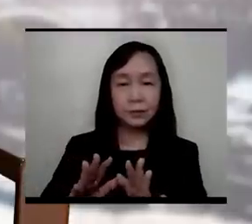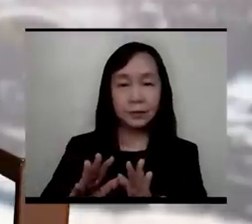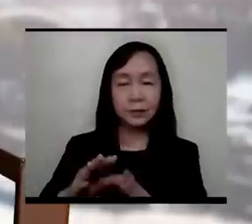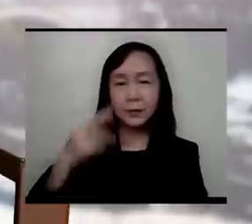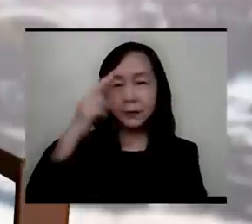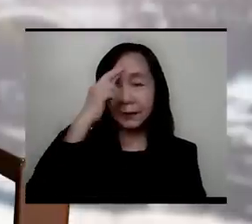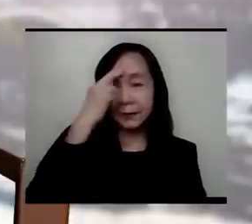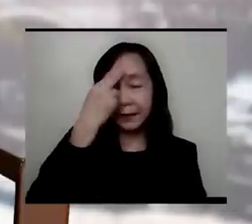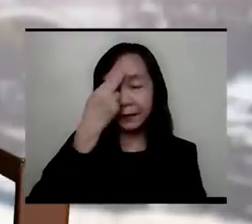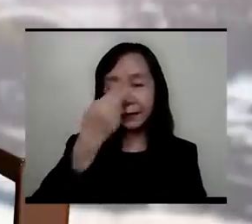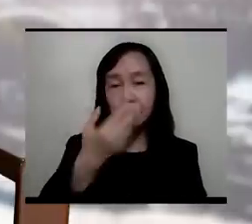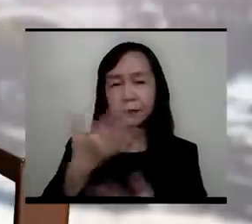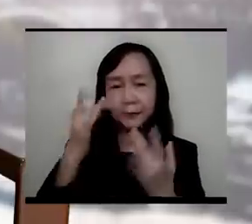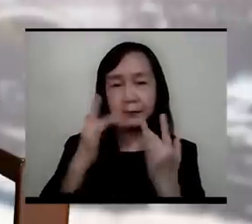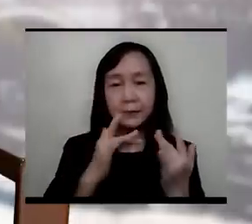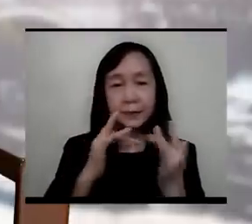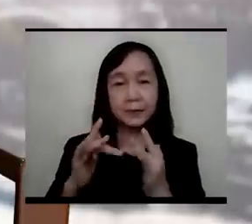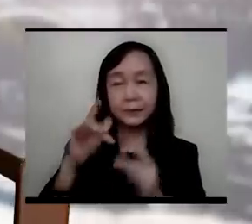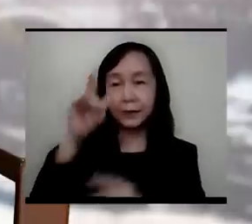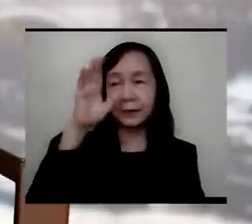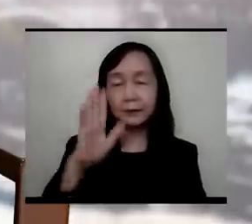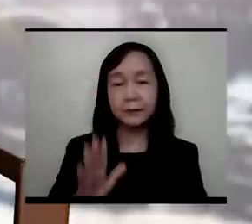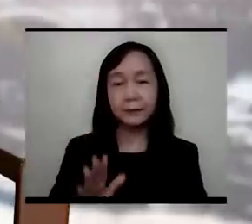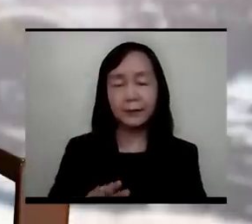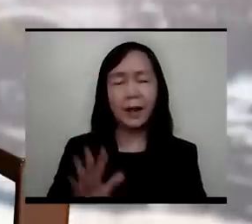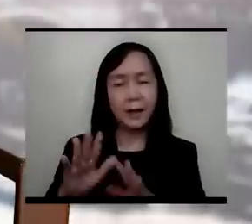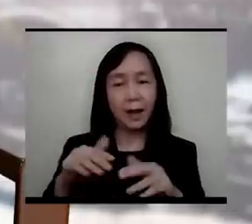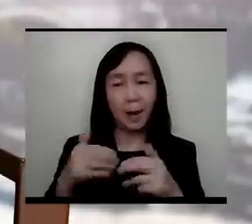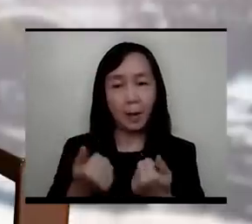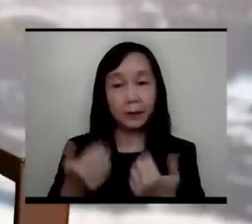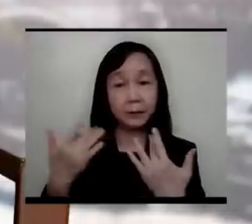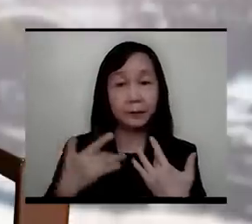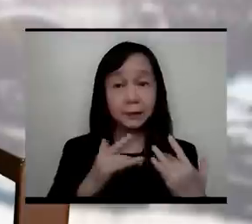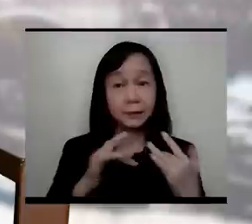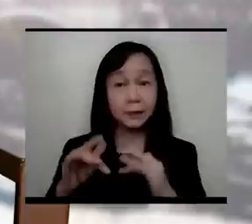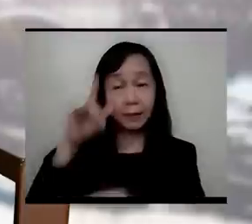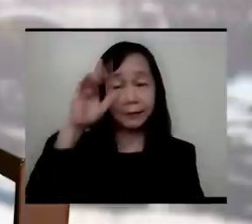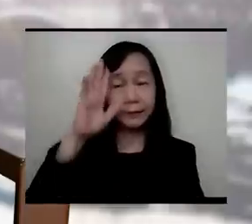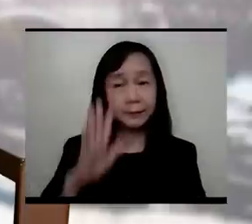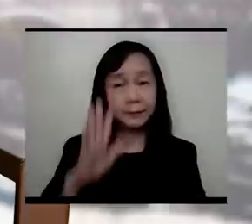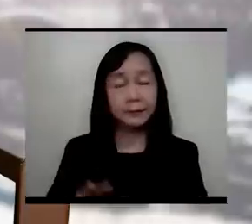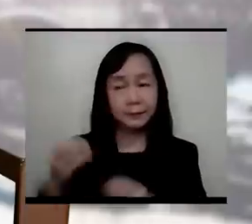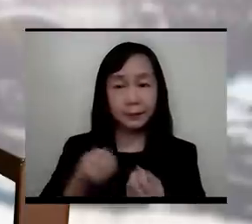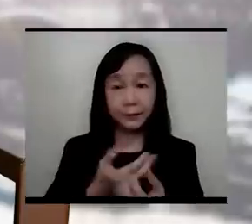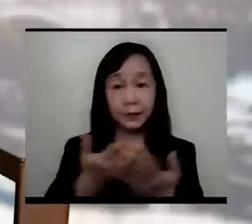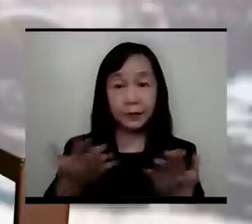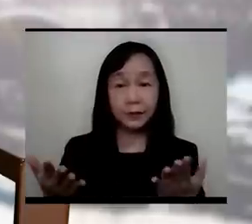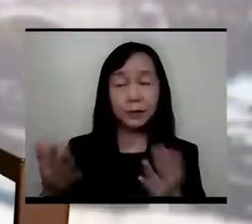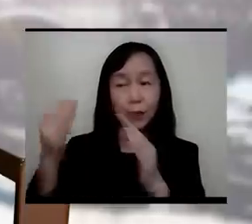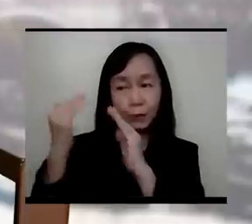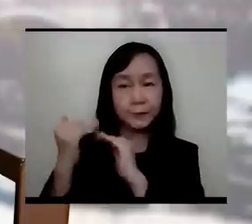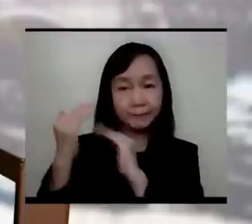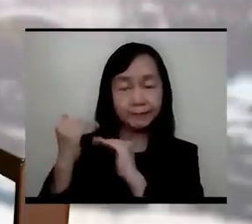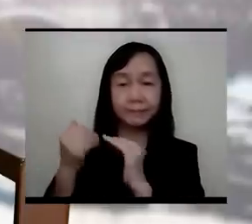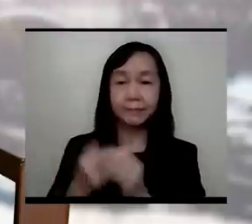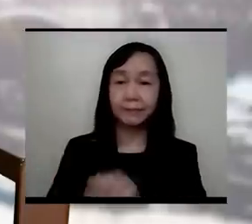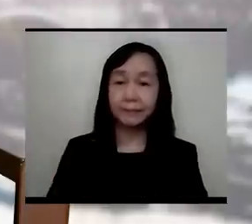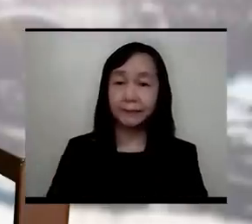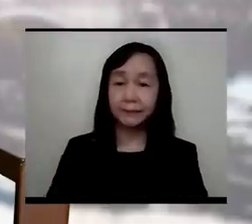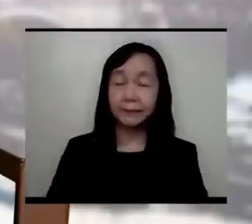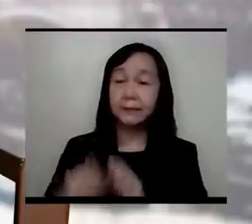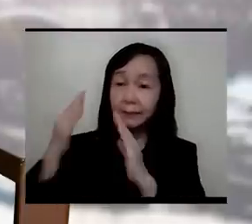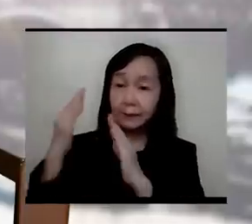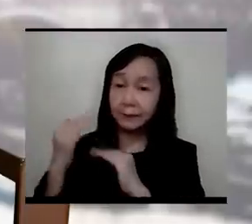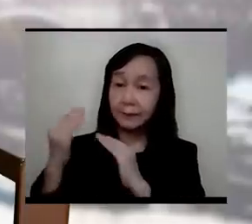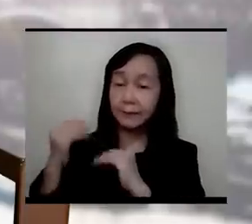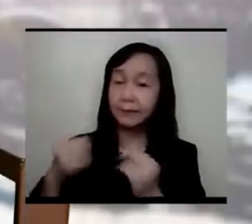Of the mercy of God And how the mercy of God gives us hope Hope to us